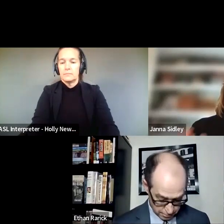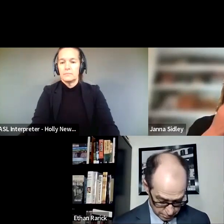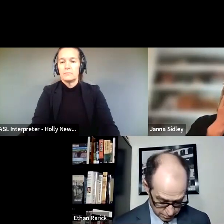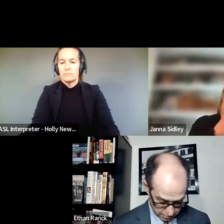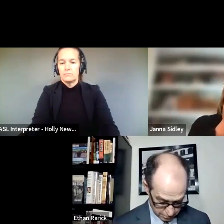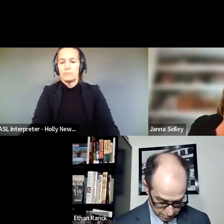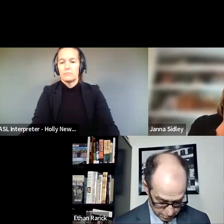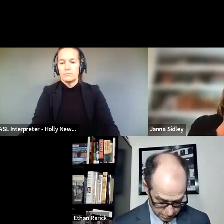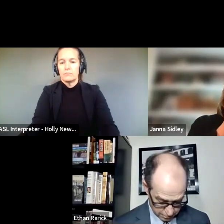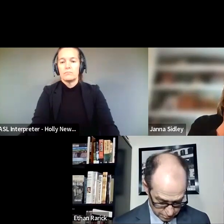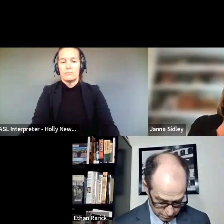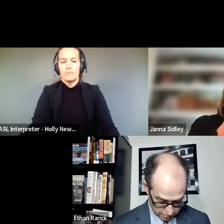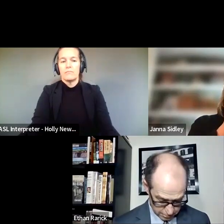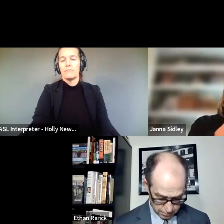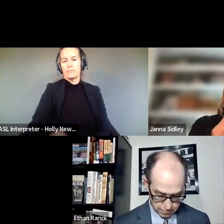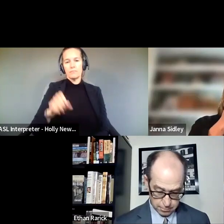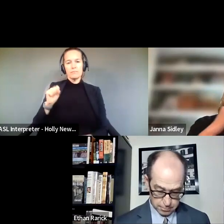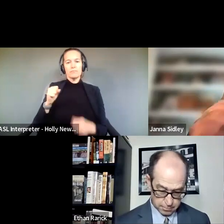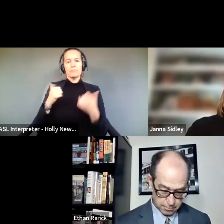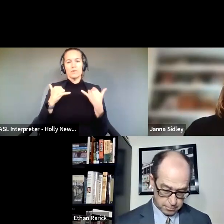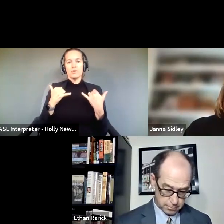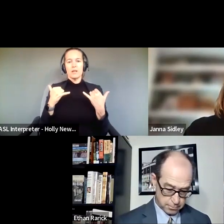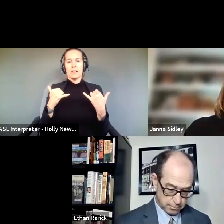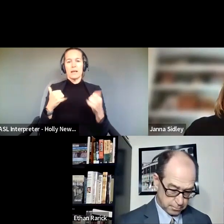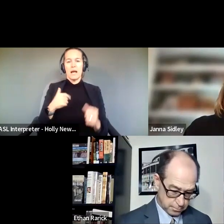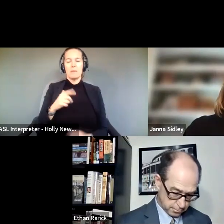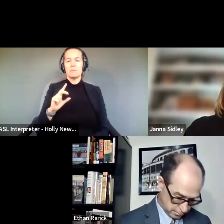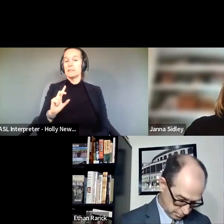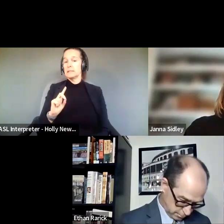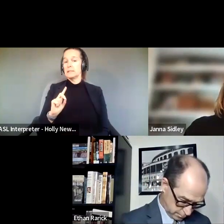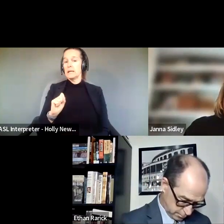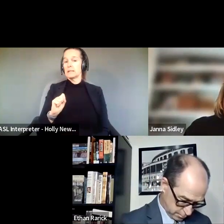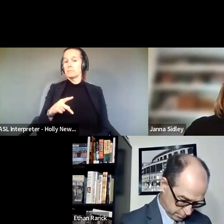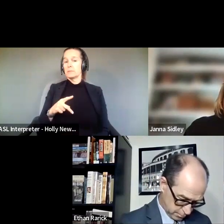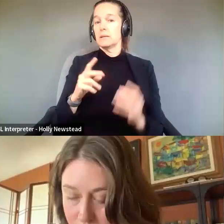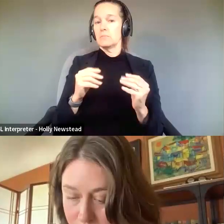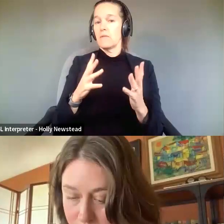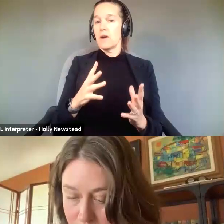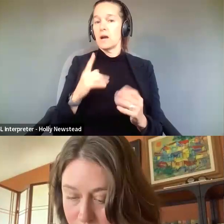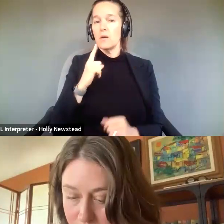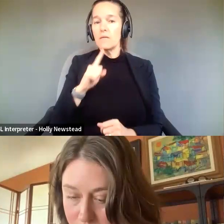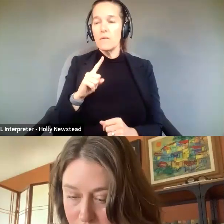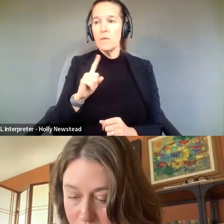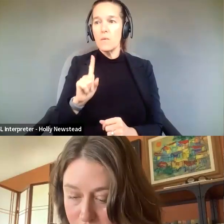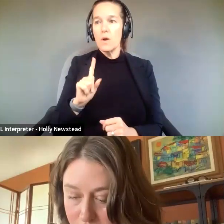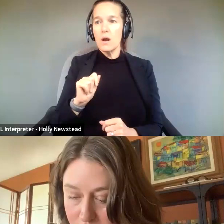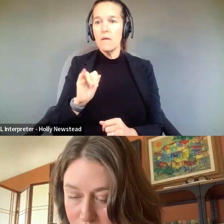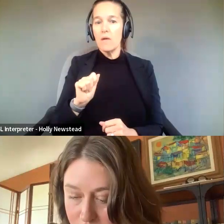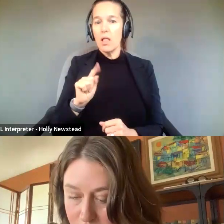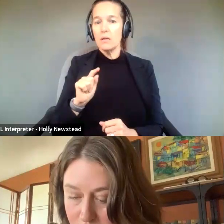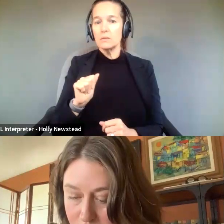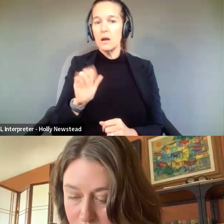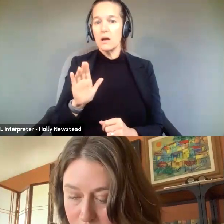Yes, I'm currently a GSP provider for one of Alta Regional